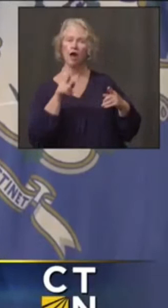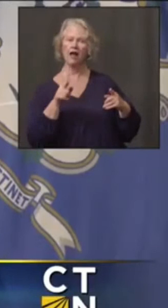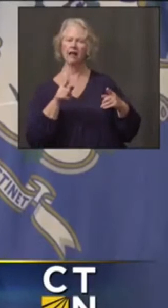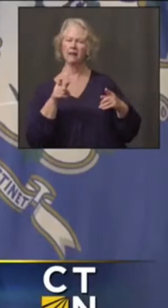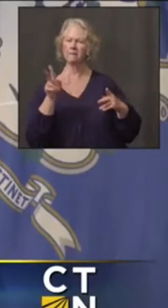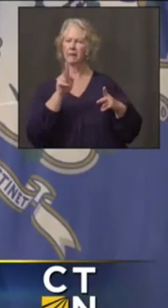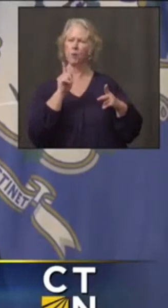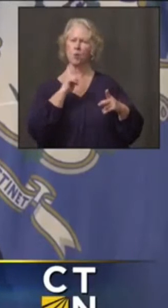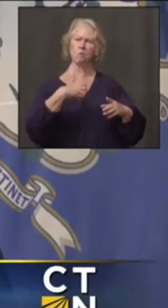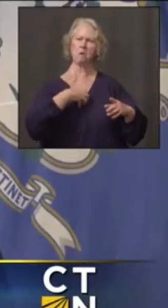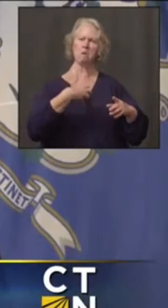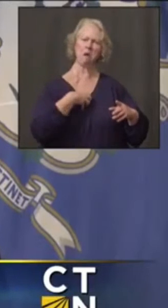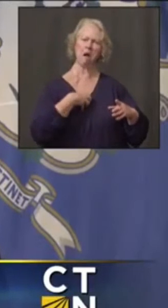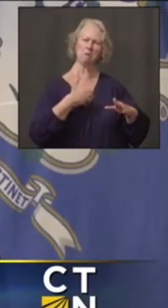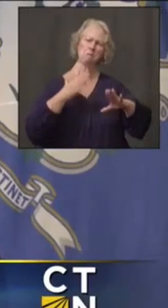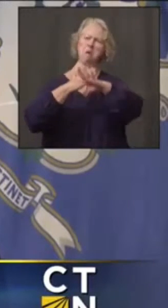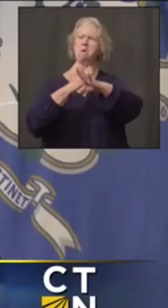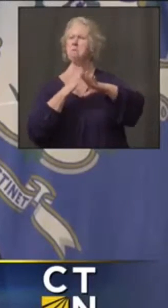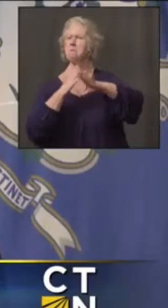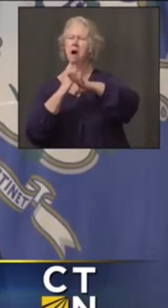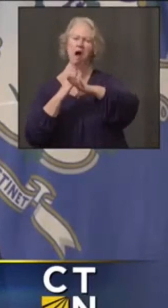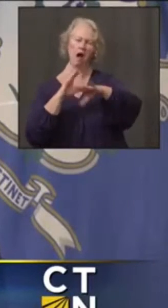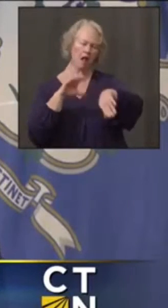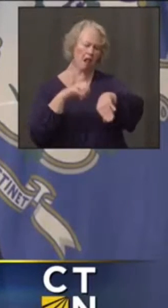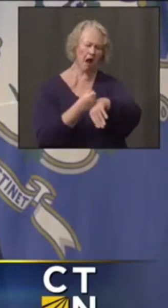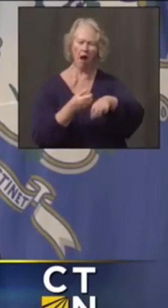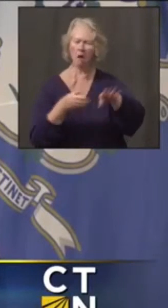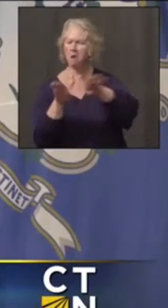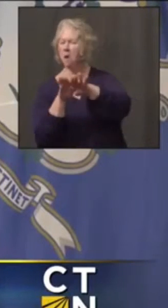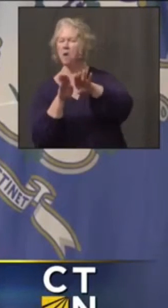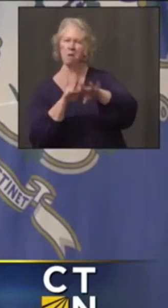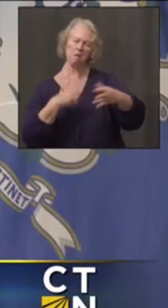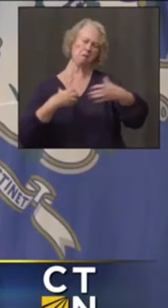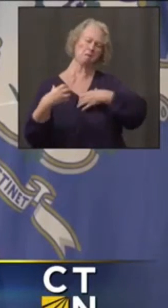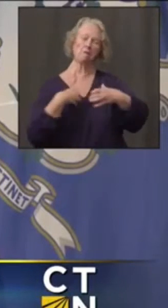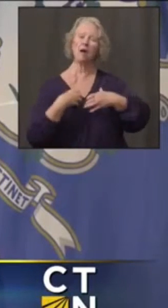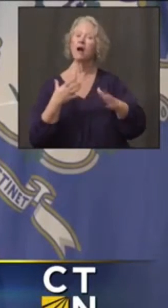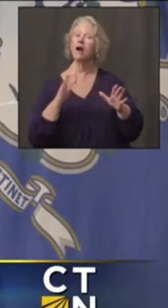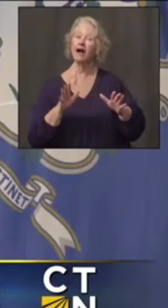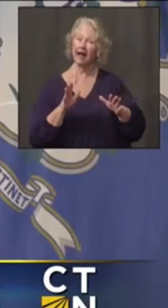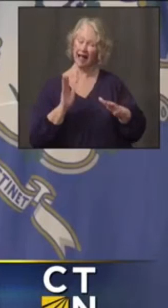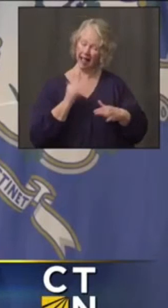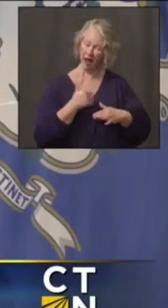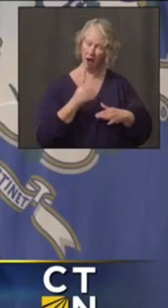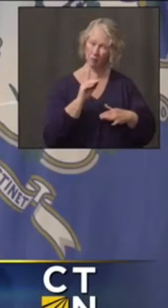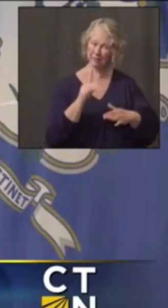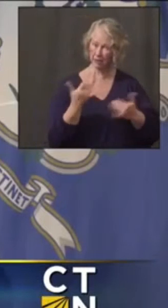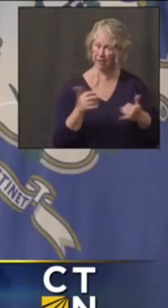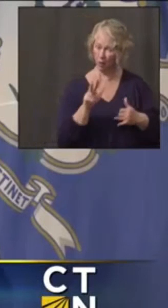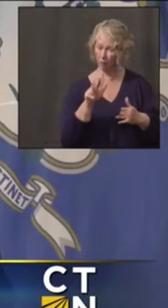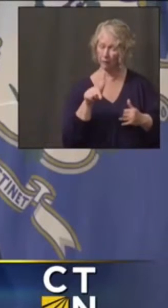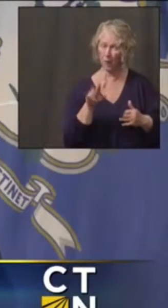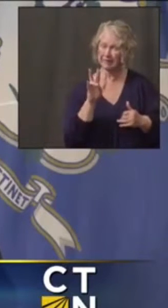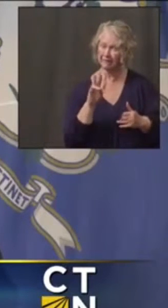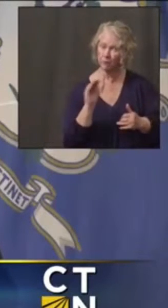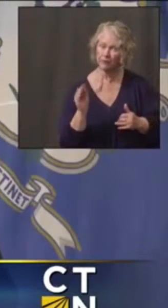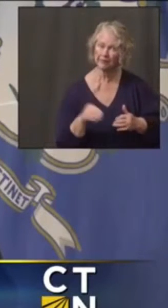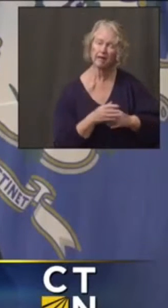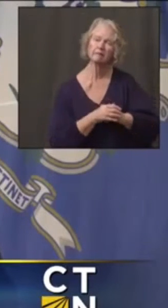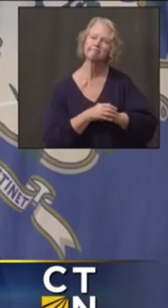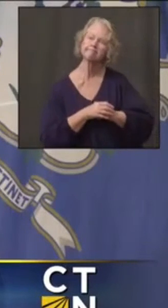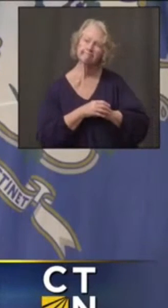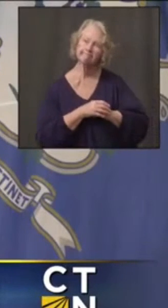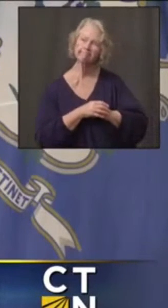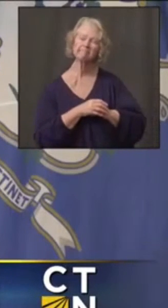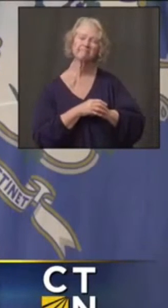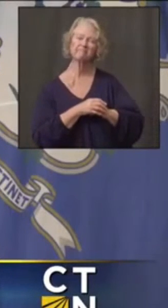anti-lockdown, protests and the such. Look, we've got an infection rate of 3.7%. They were not as restrictive in a